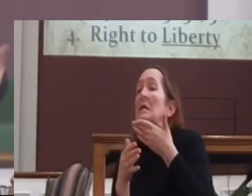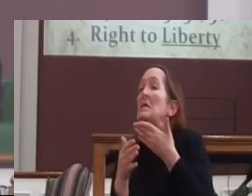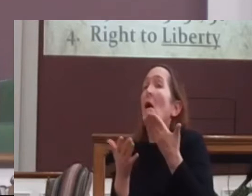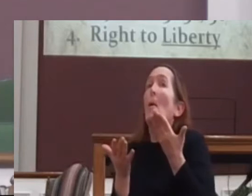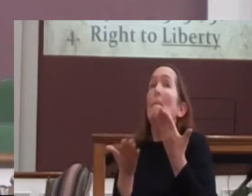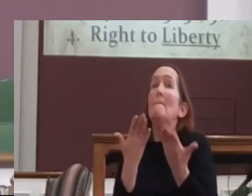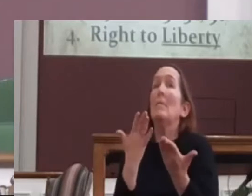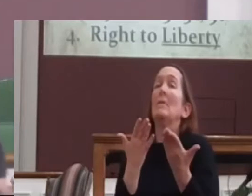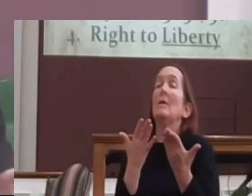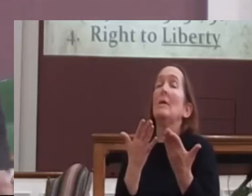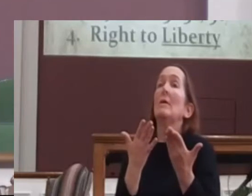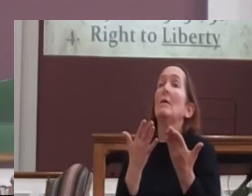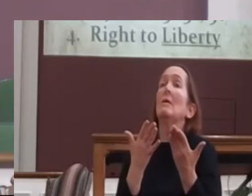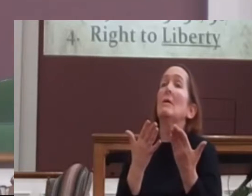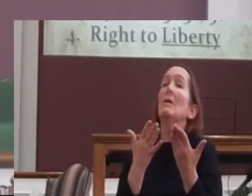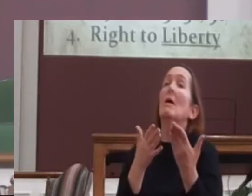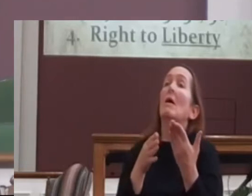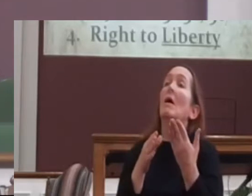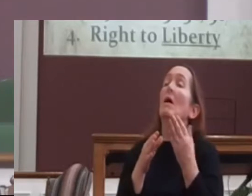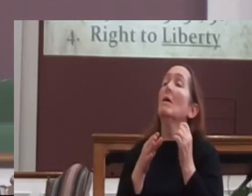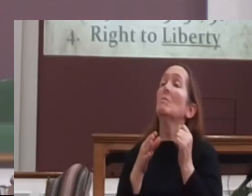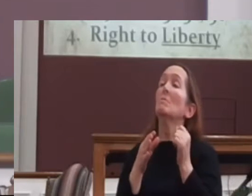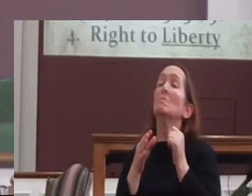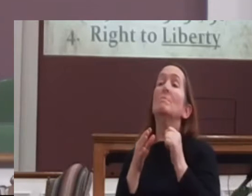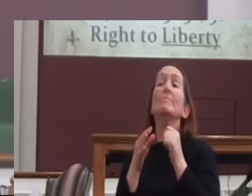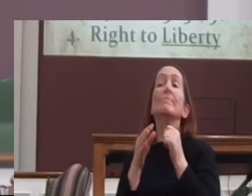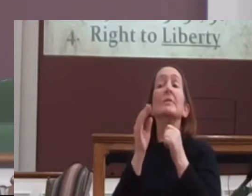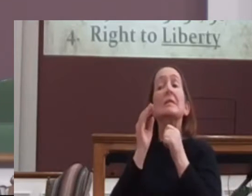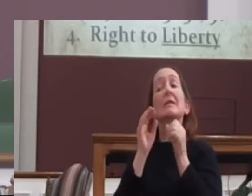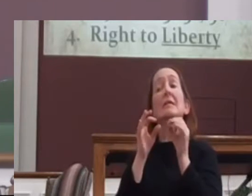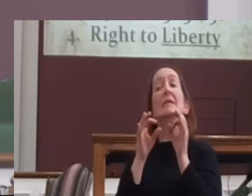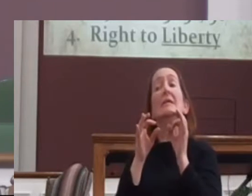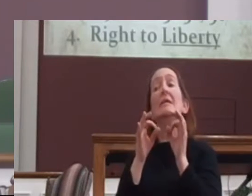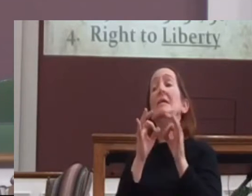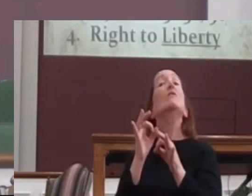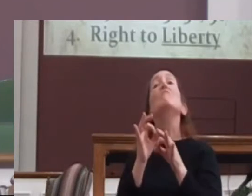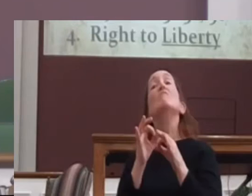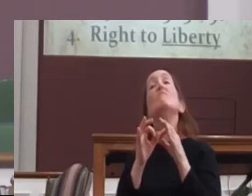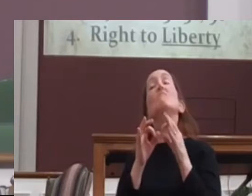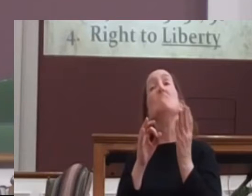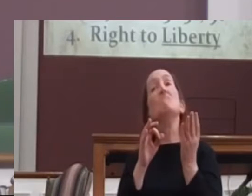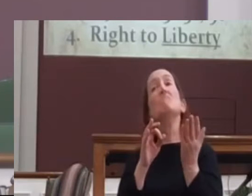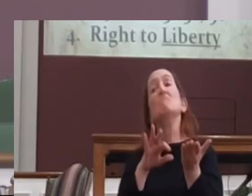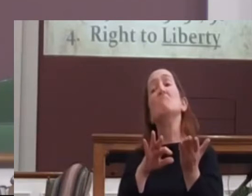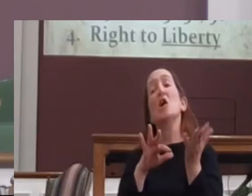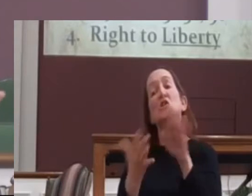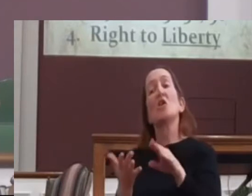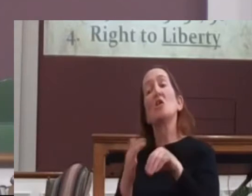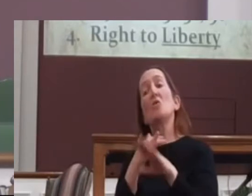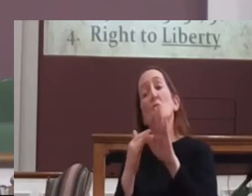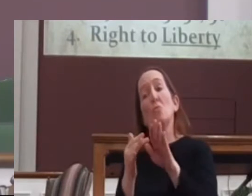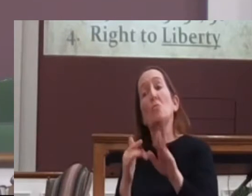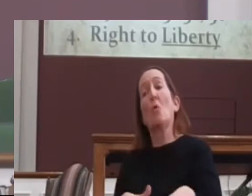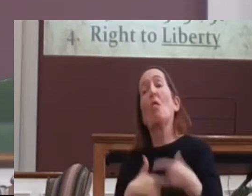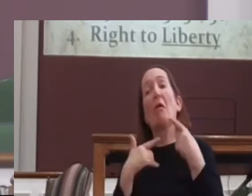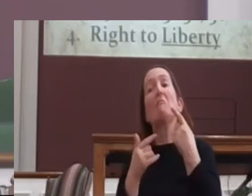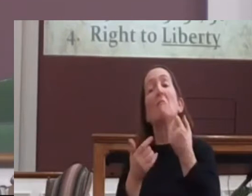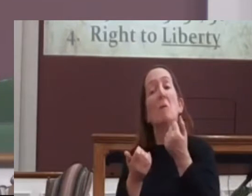That's non-negotiable. Now, whether it does it in your lifetime or not, you may have something to do with that.